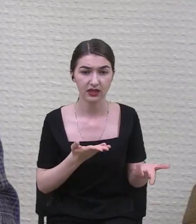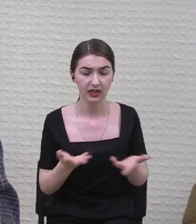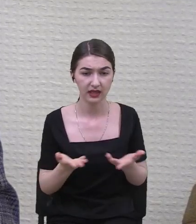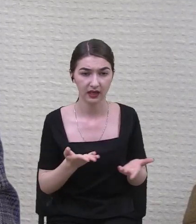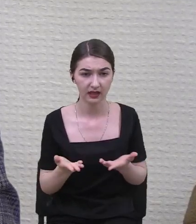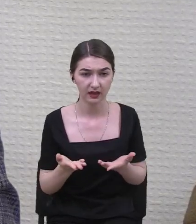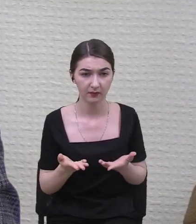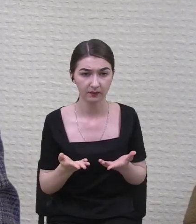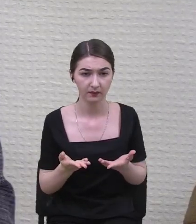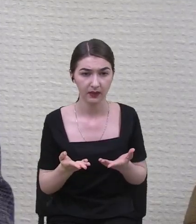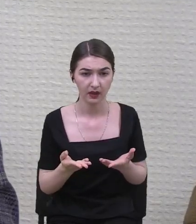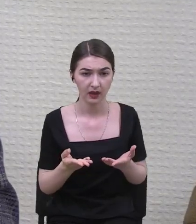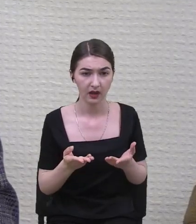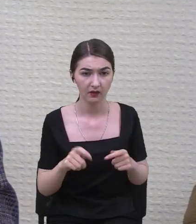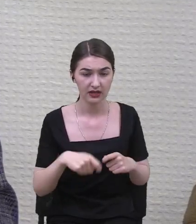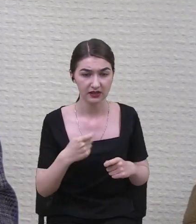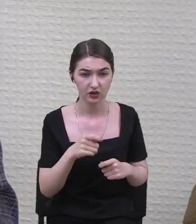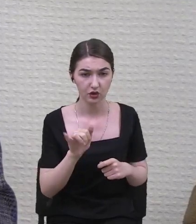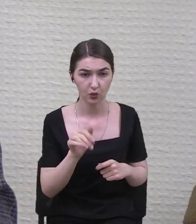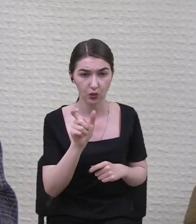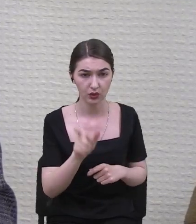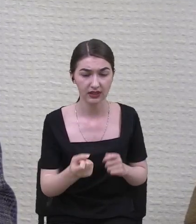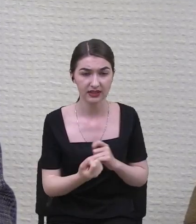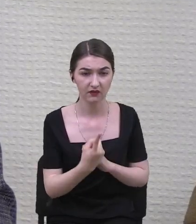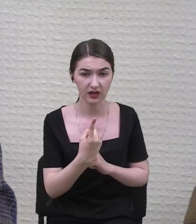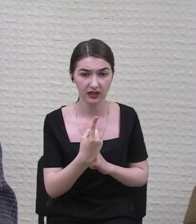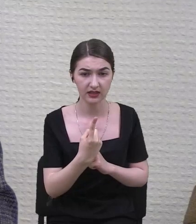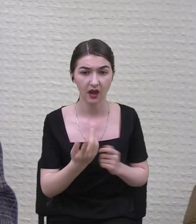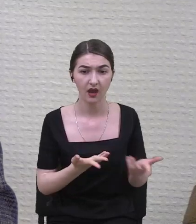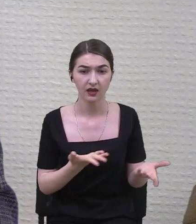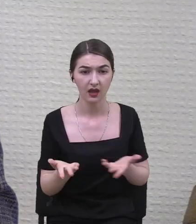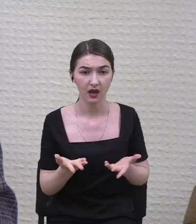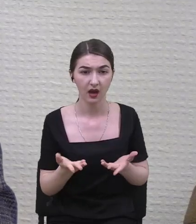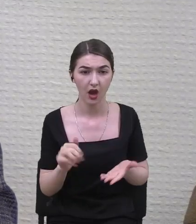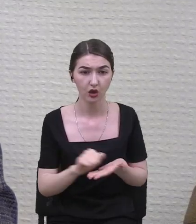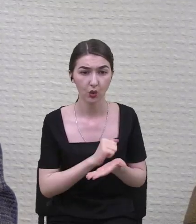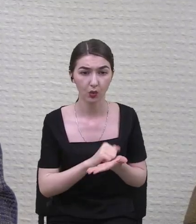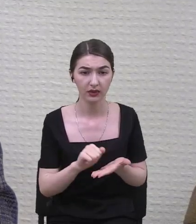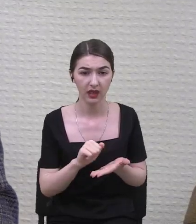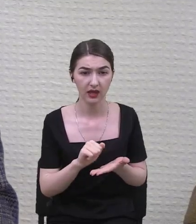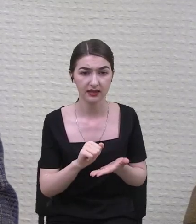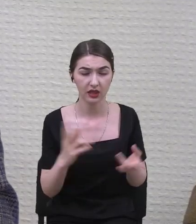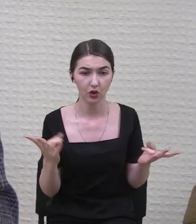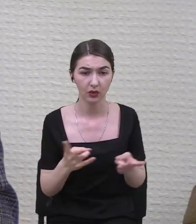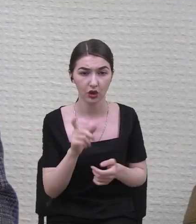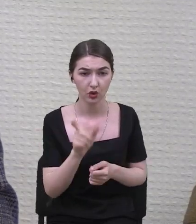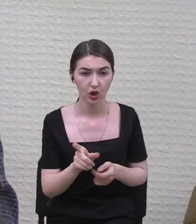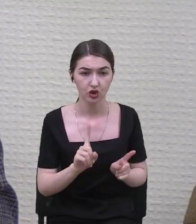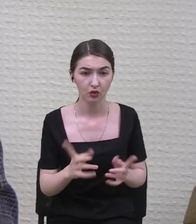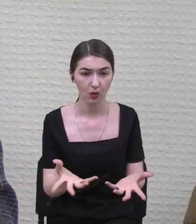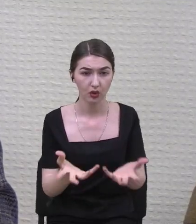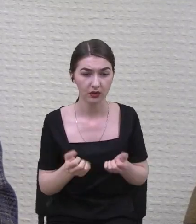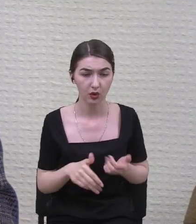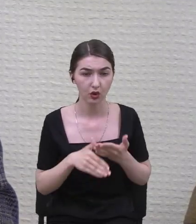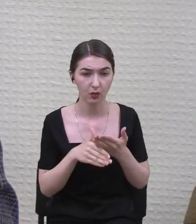explosive trauma, what documentation might be required to be eligible for such support. And then